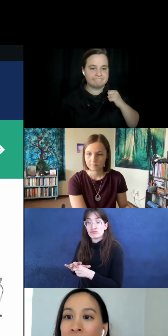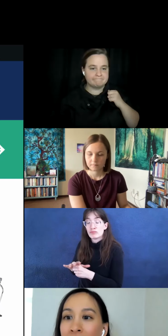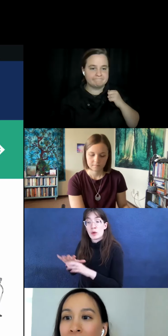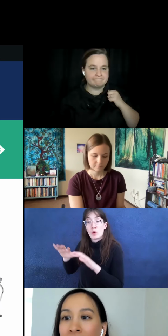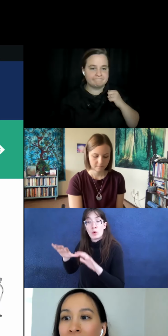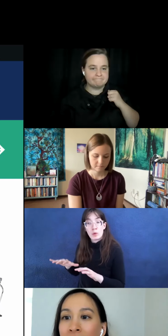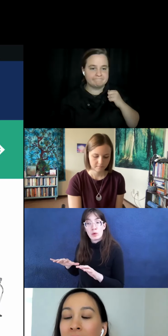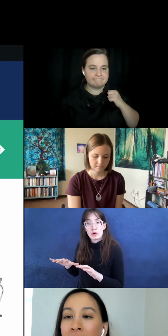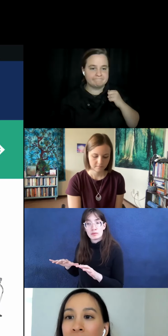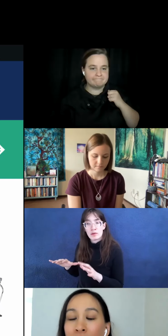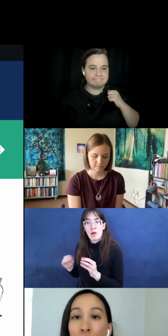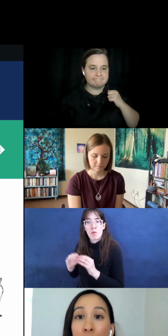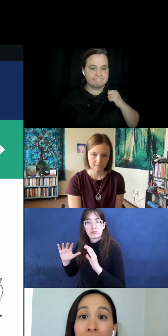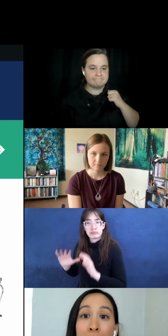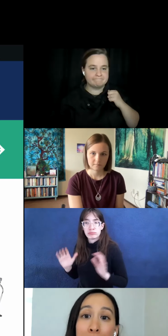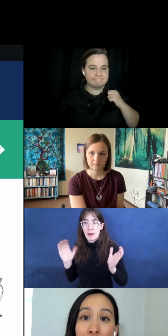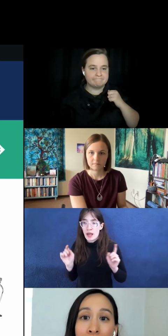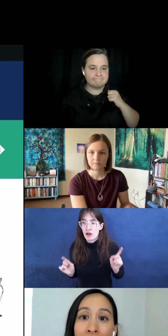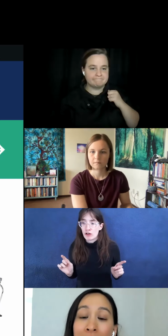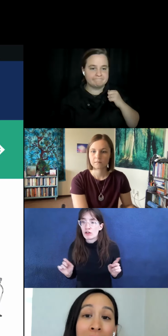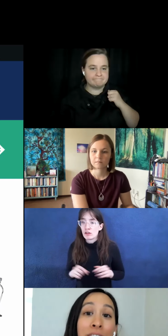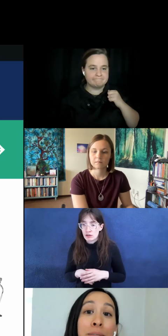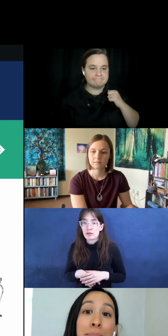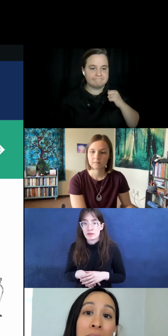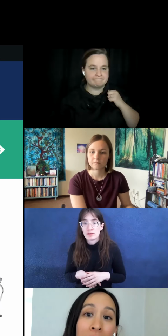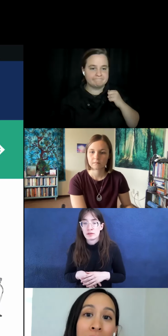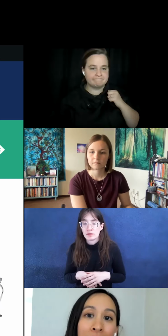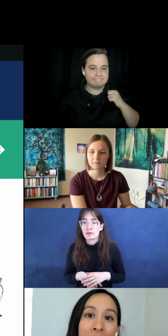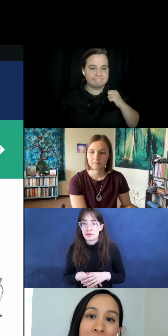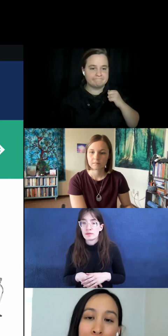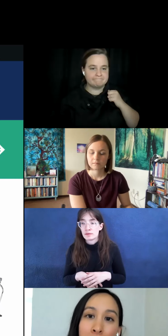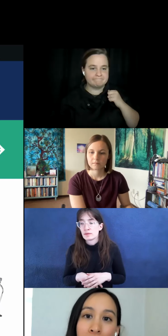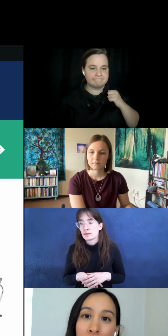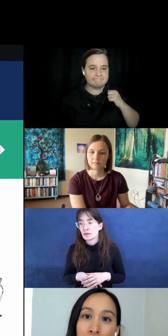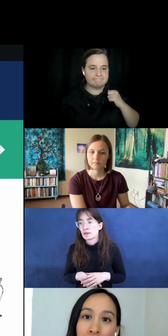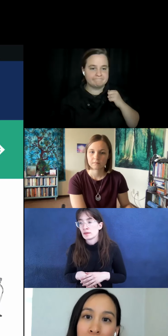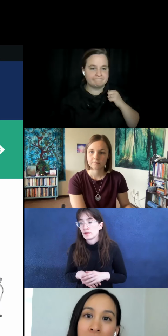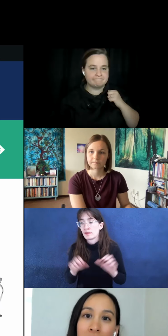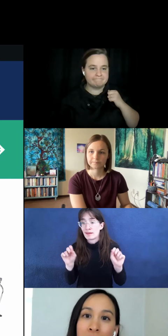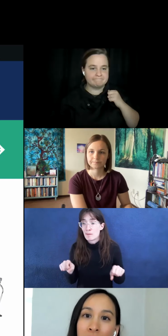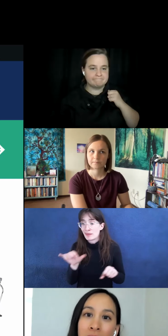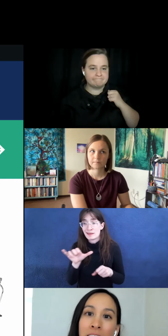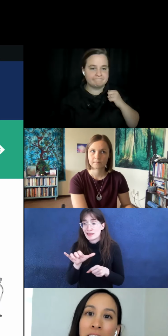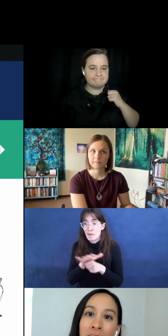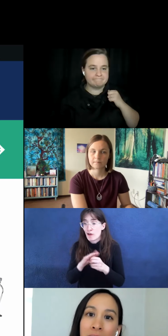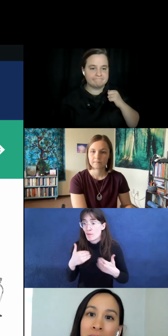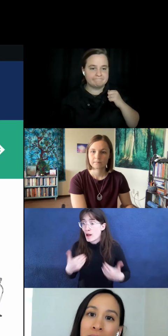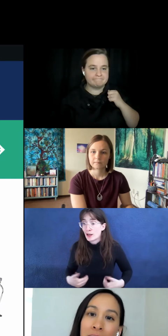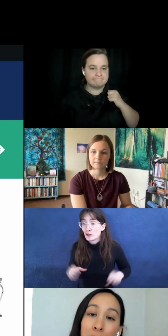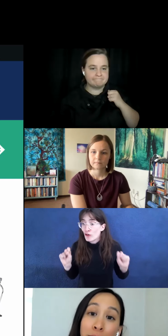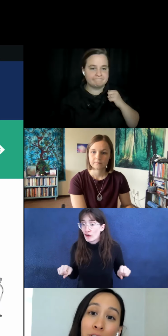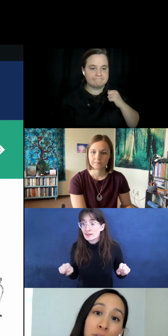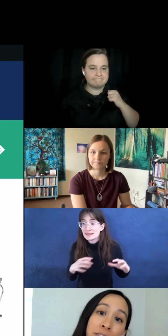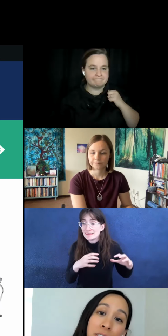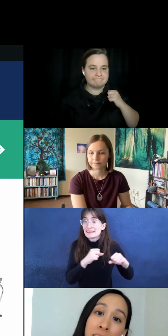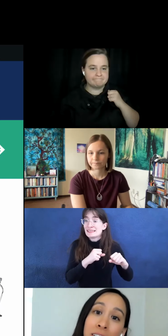tense. So that might be, it can even be in that same part of your body. So it's like